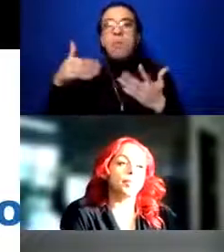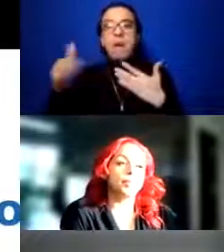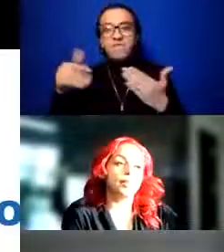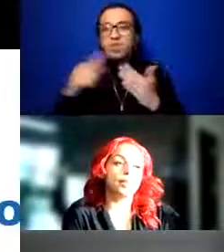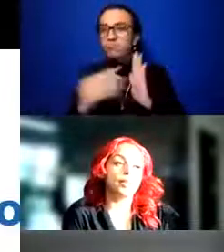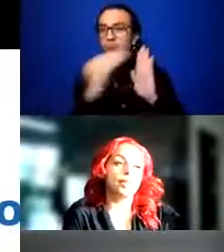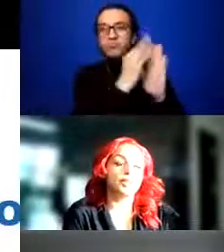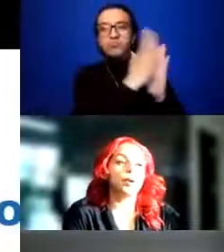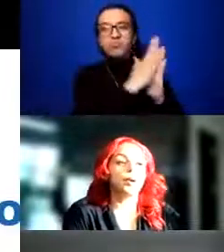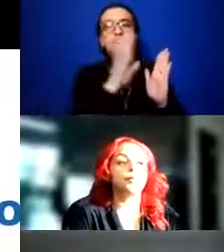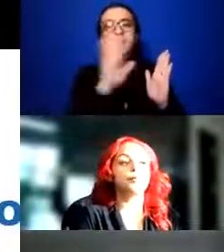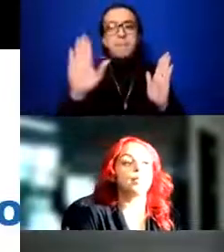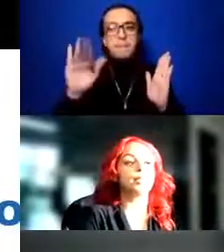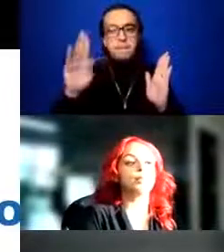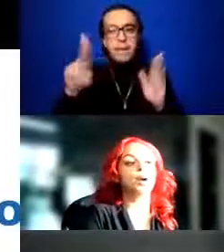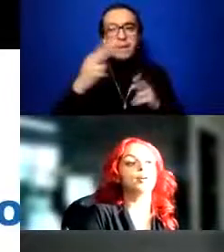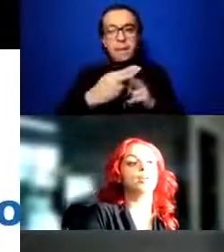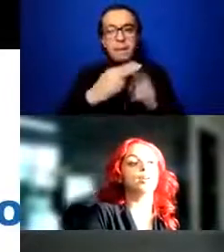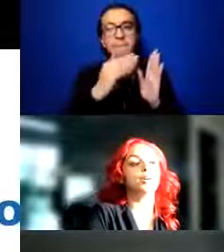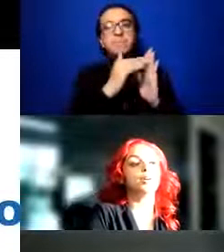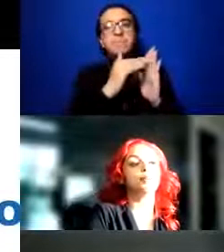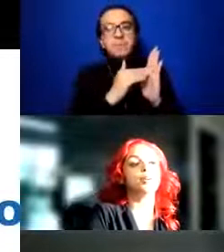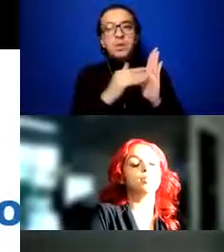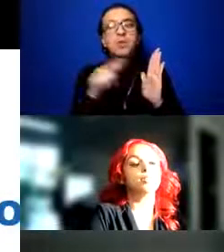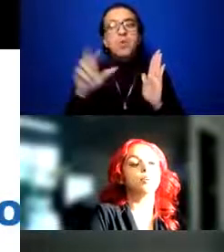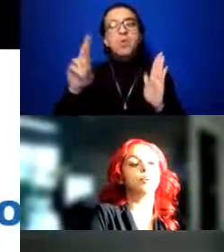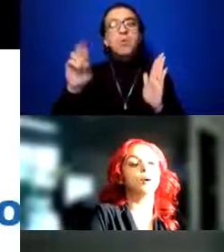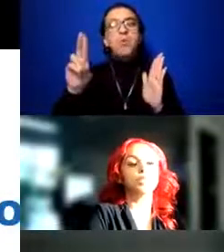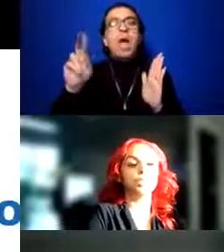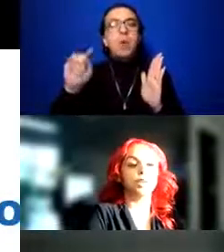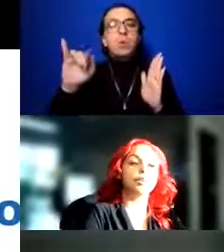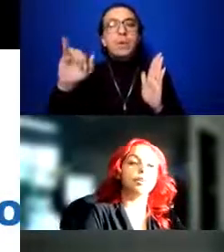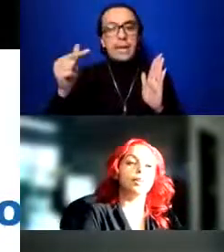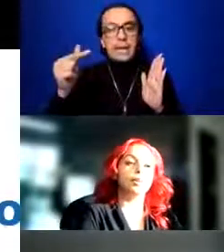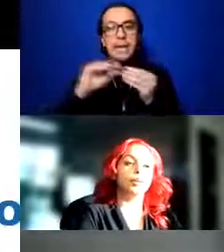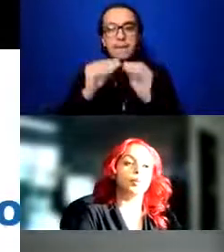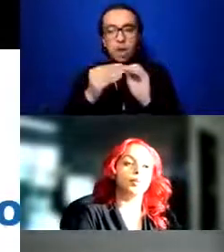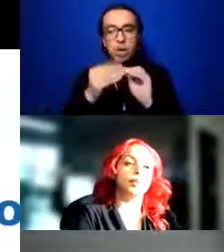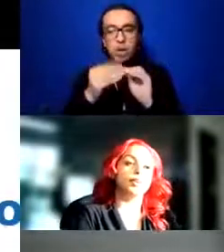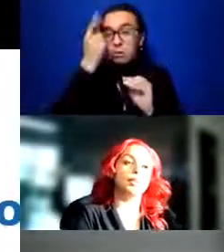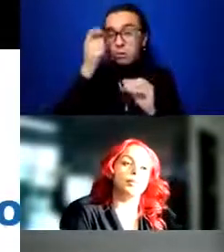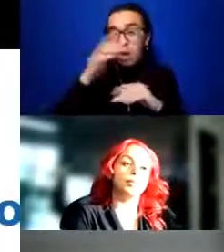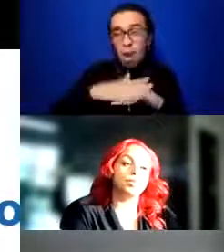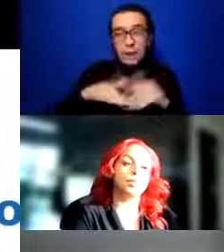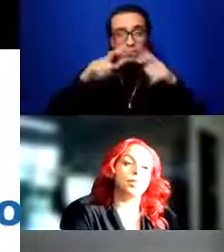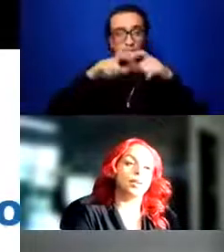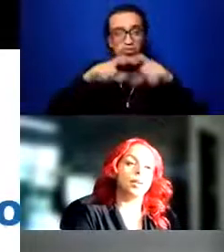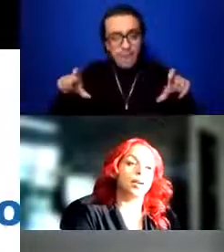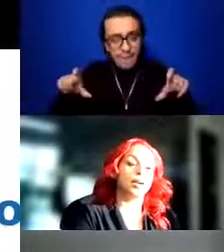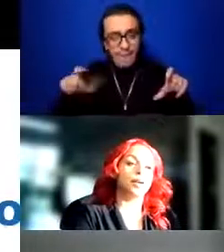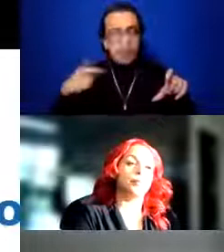name. The next part would be the routing number. So on a check, we provided an